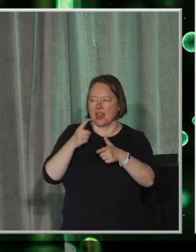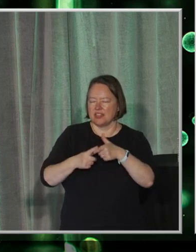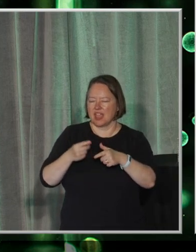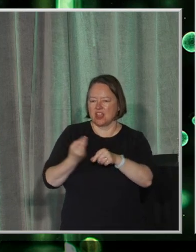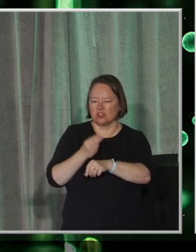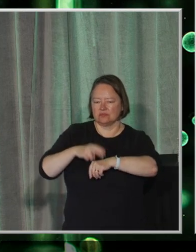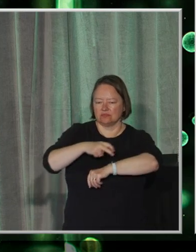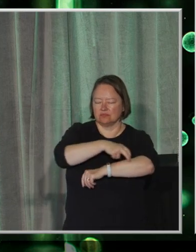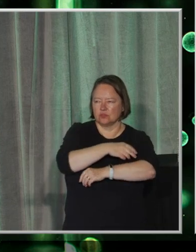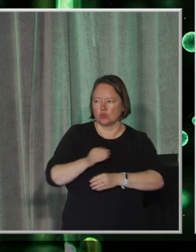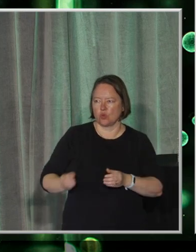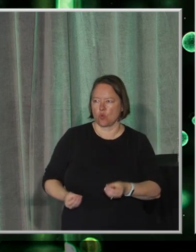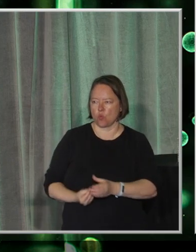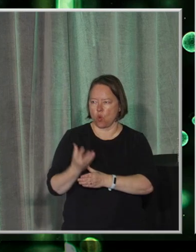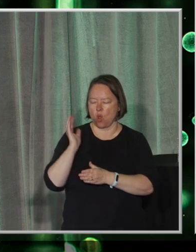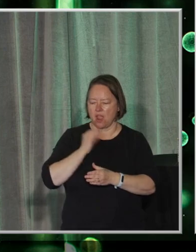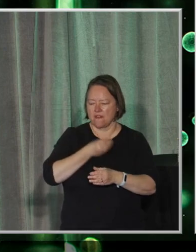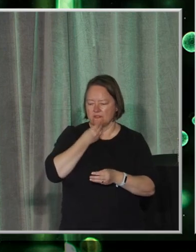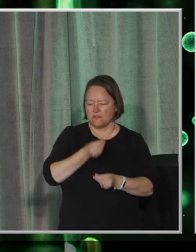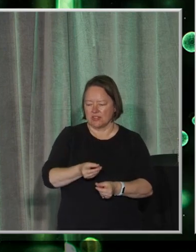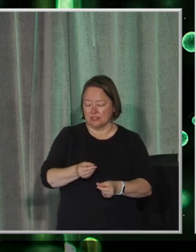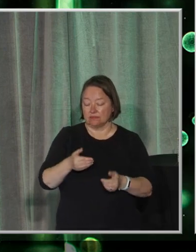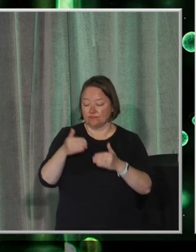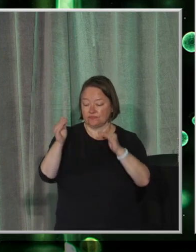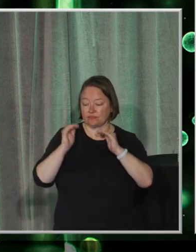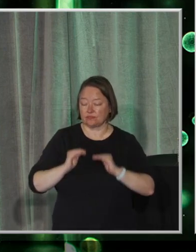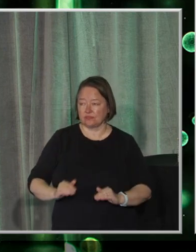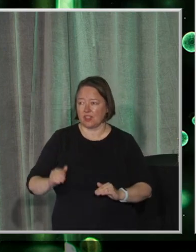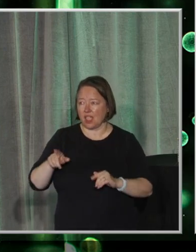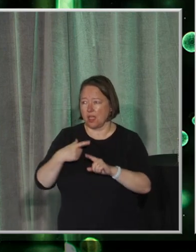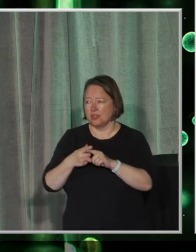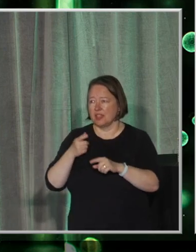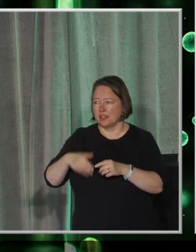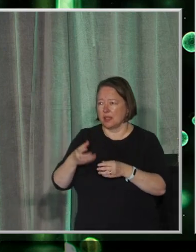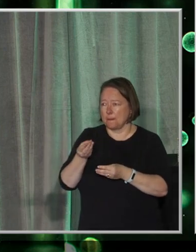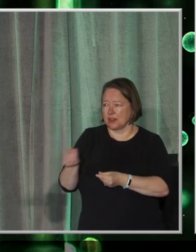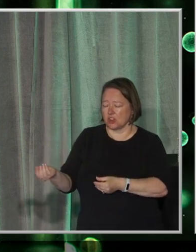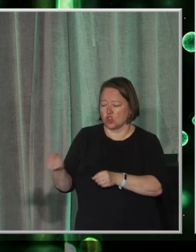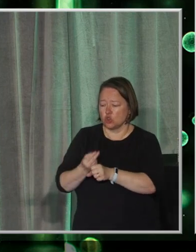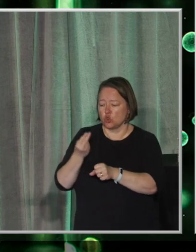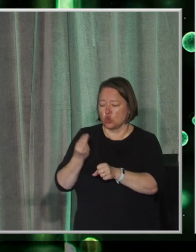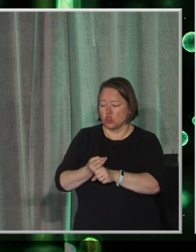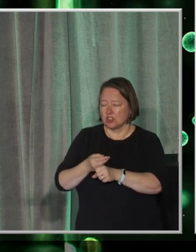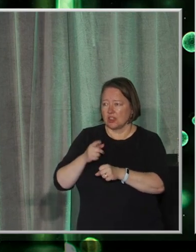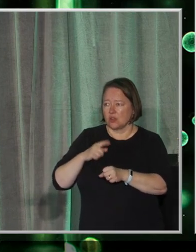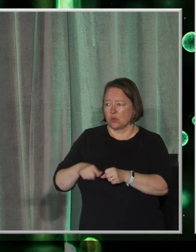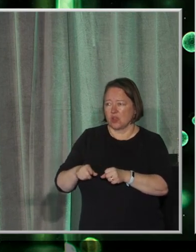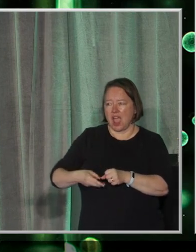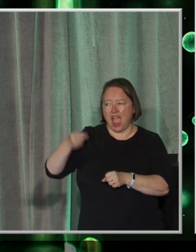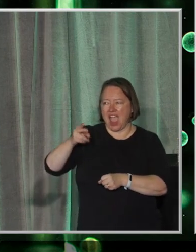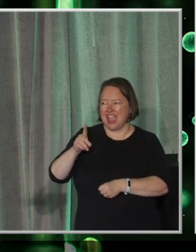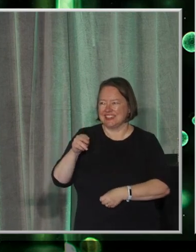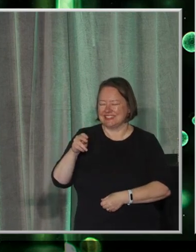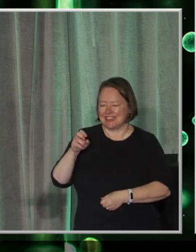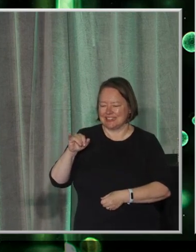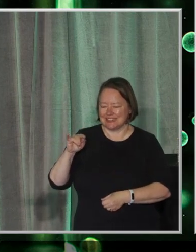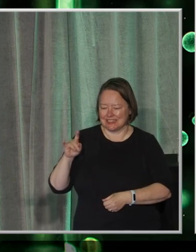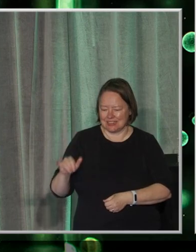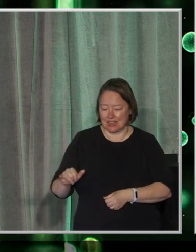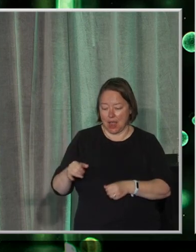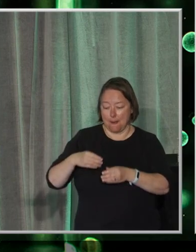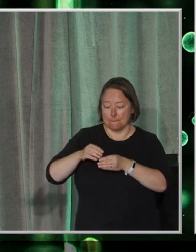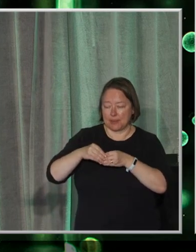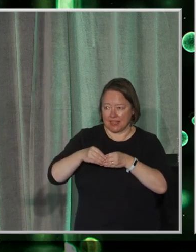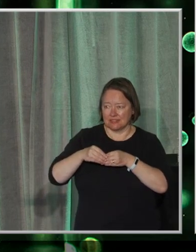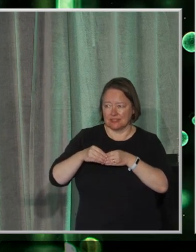our feeds. Next. And about the material use, we will be using high-density geomembrane plastics together